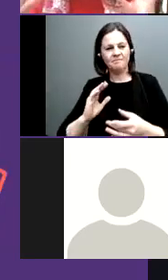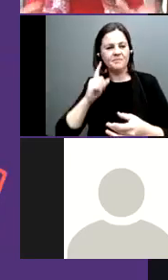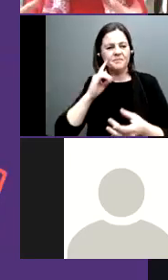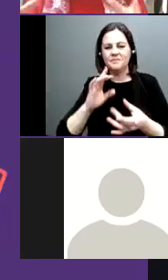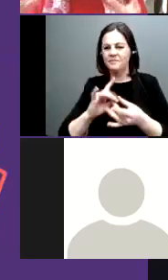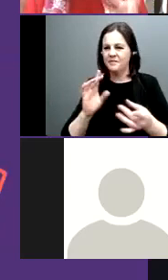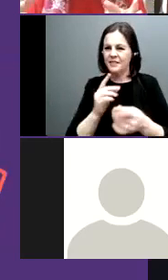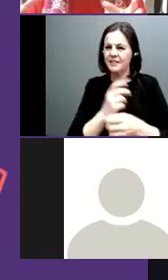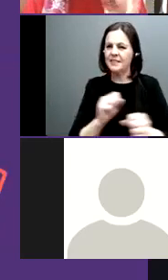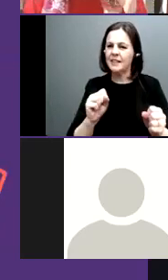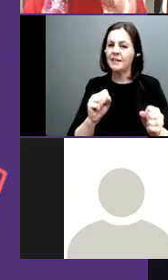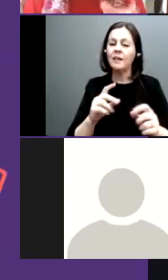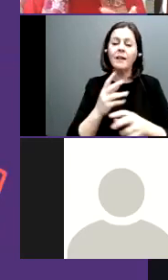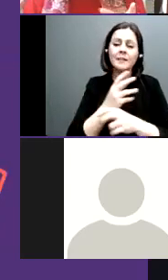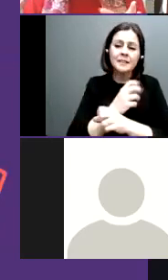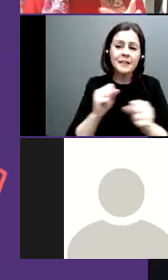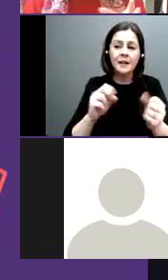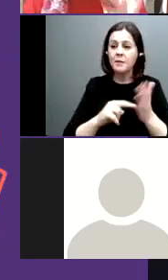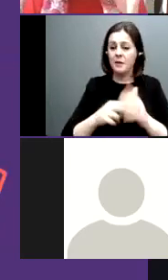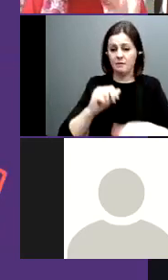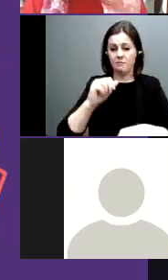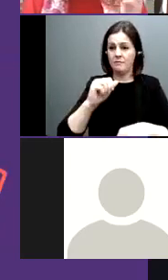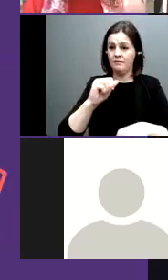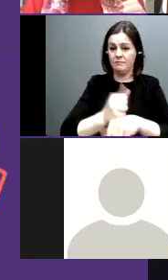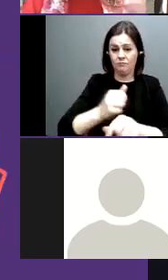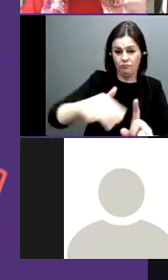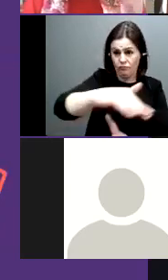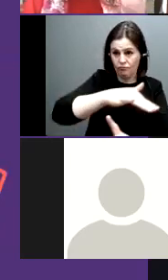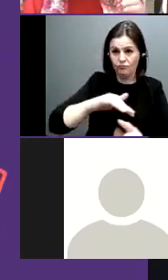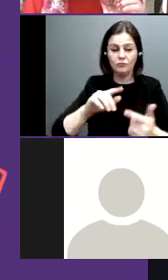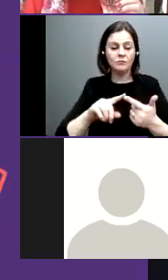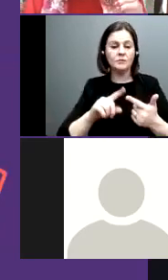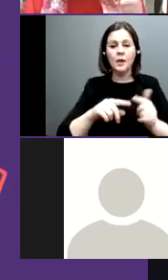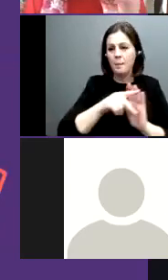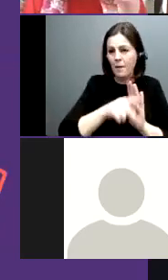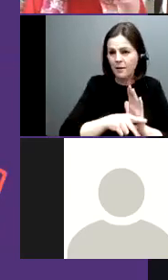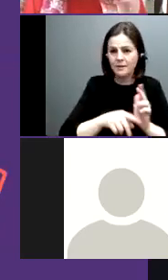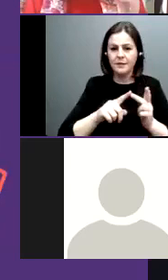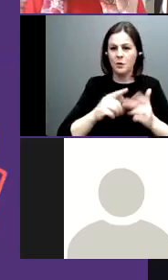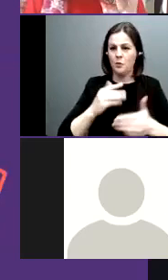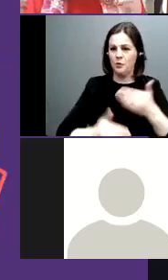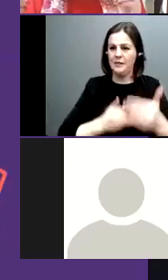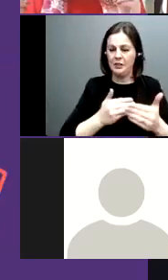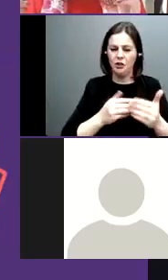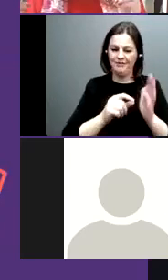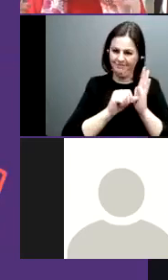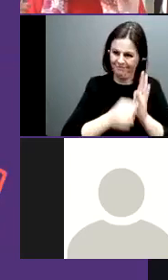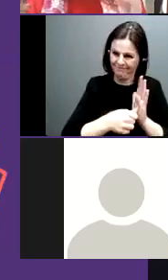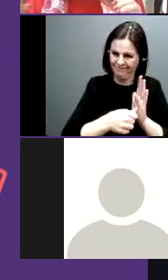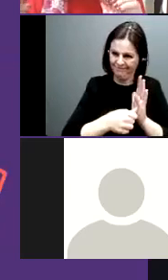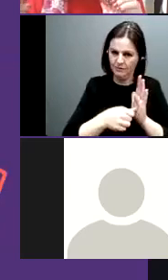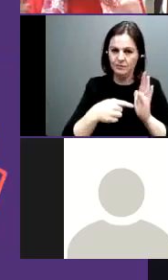having settings, policies, procedures that ensure that sense of both that physical